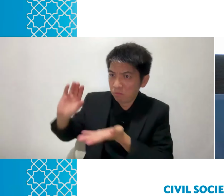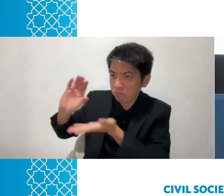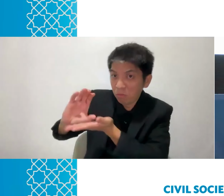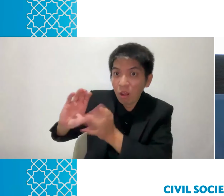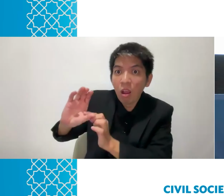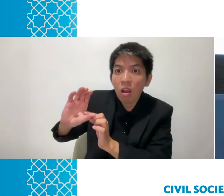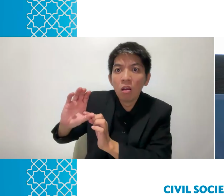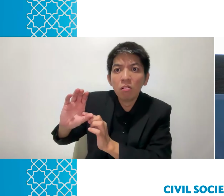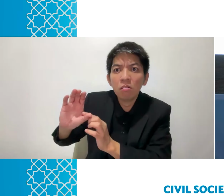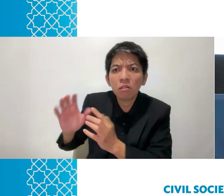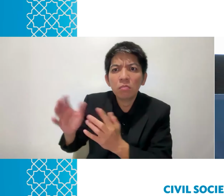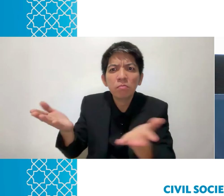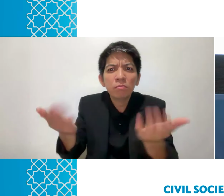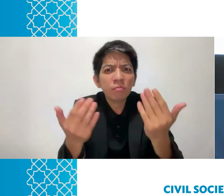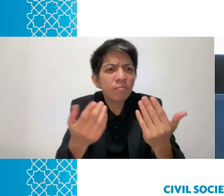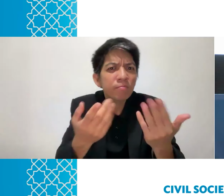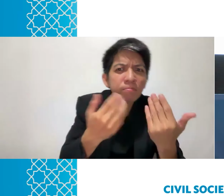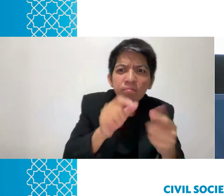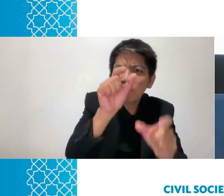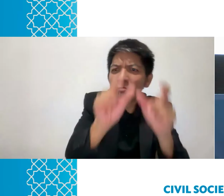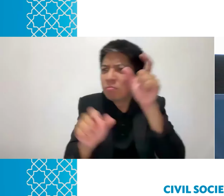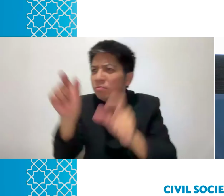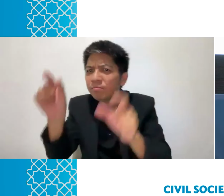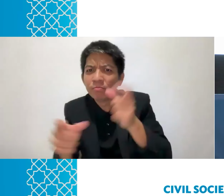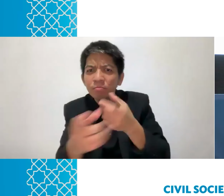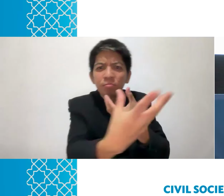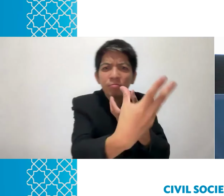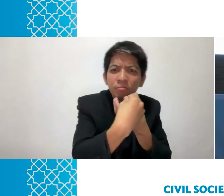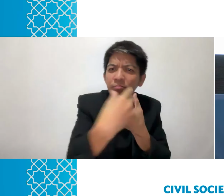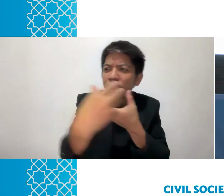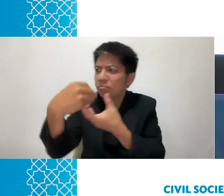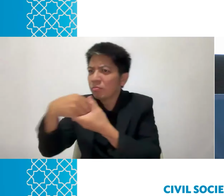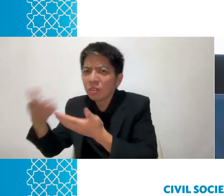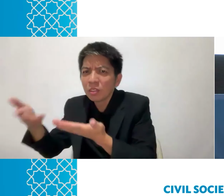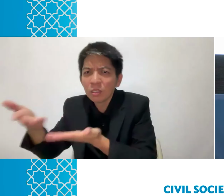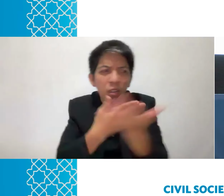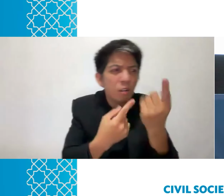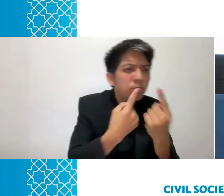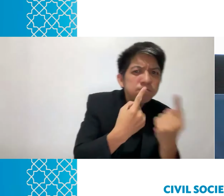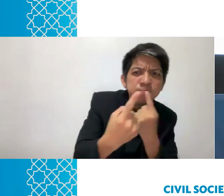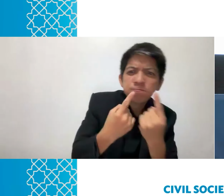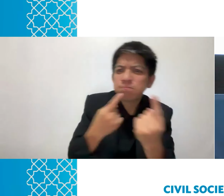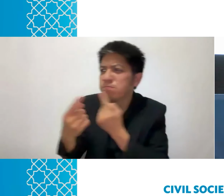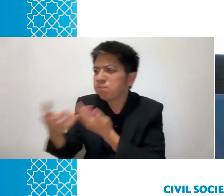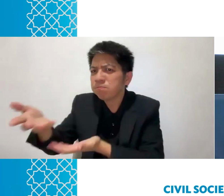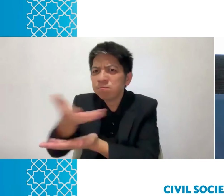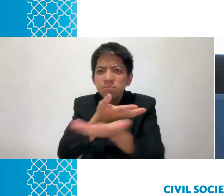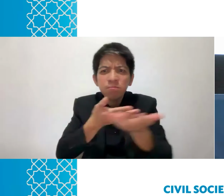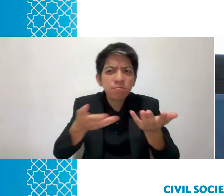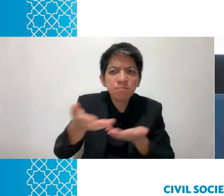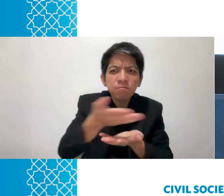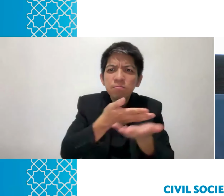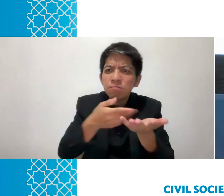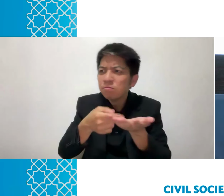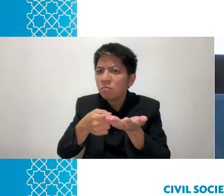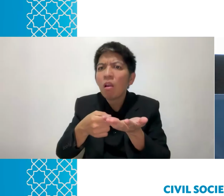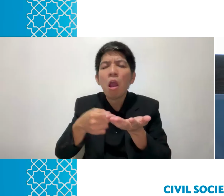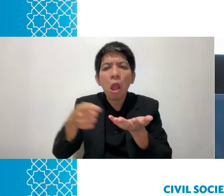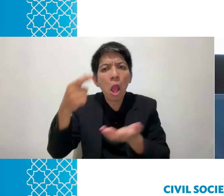of the community so that, you know, they make the choices, they participate with their own governments as